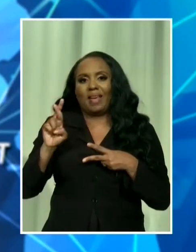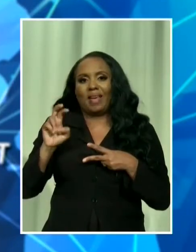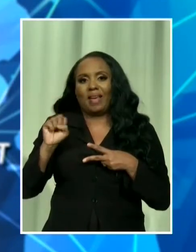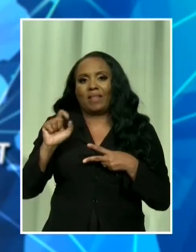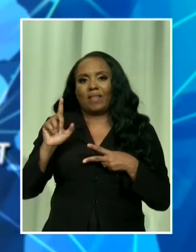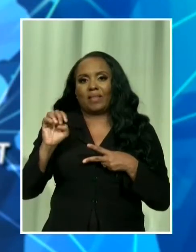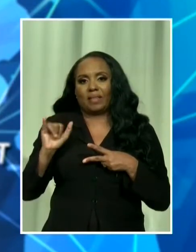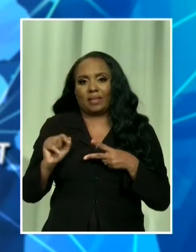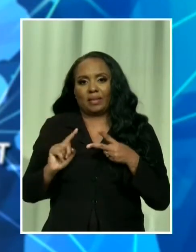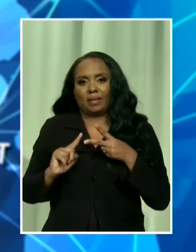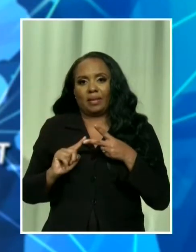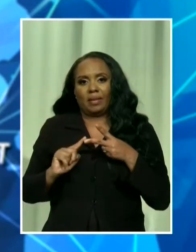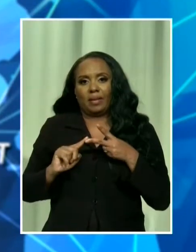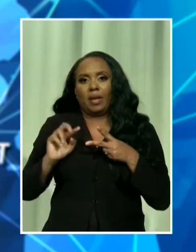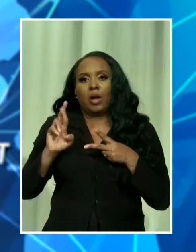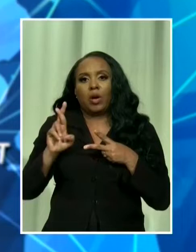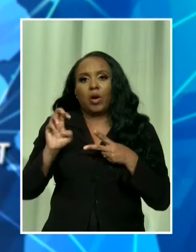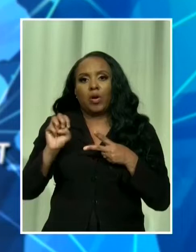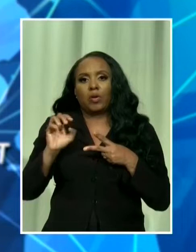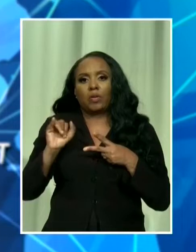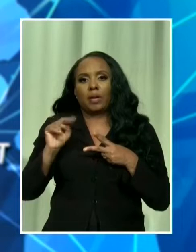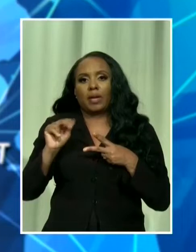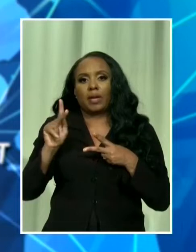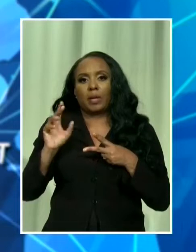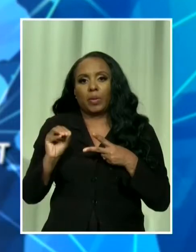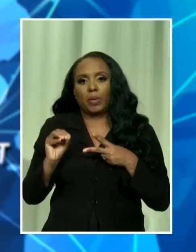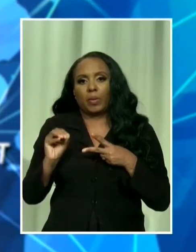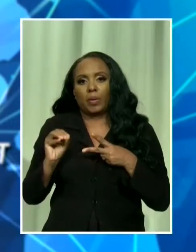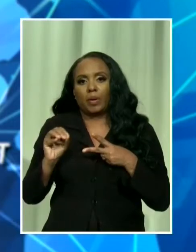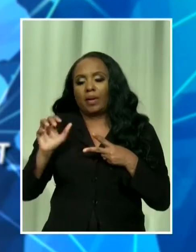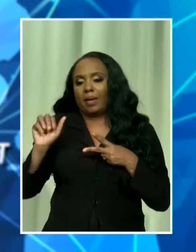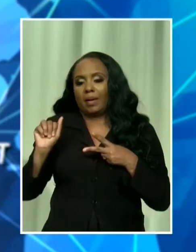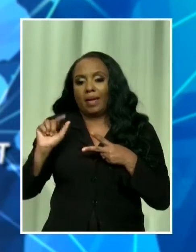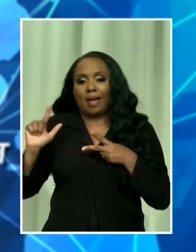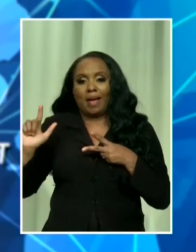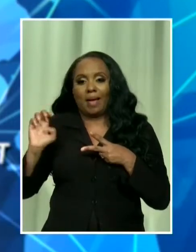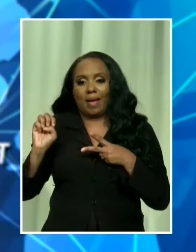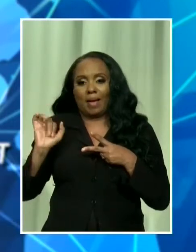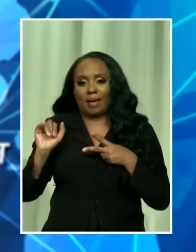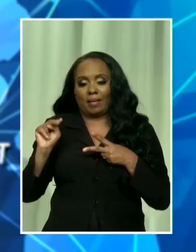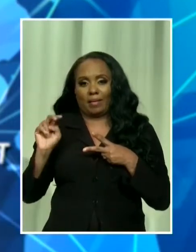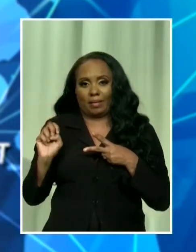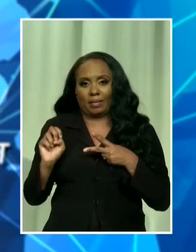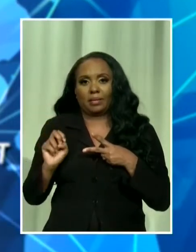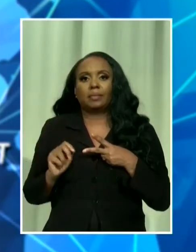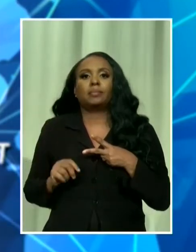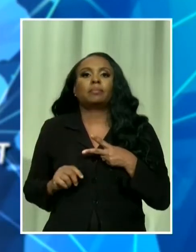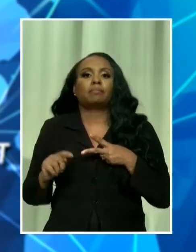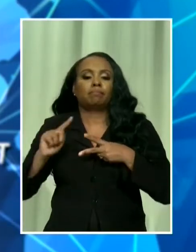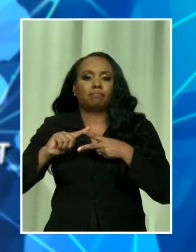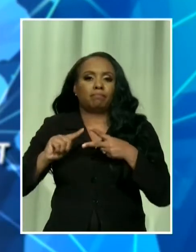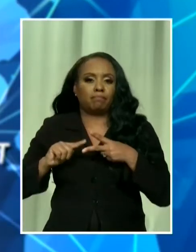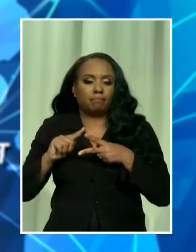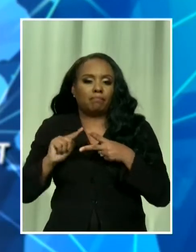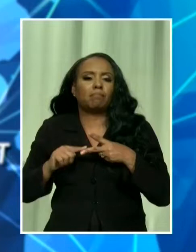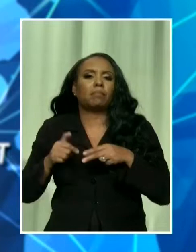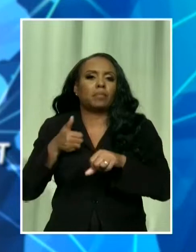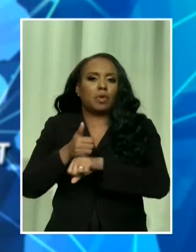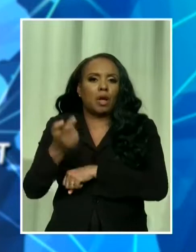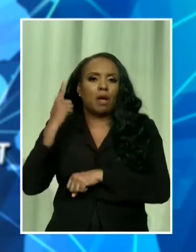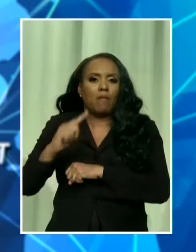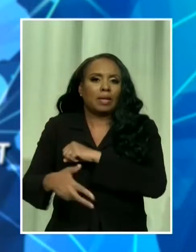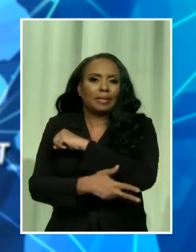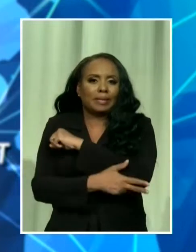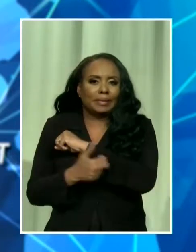and Renico Leroy Ryan Allen of Salisbury. They have also been jointly charged for a case of robbery and a